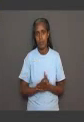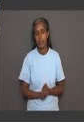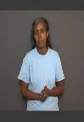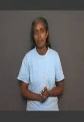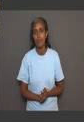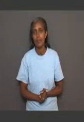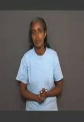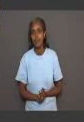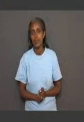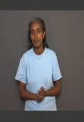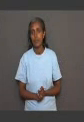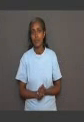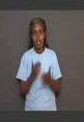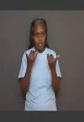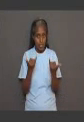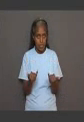51.3.